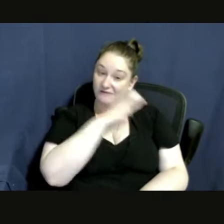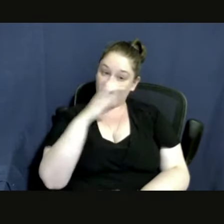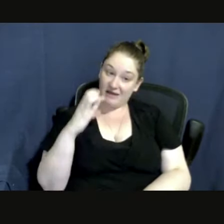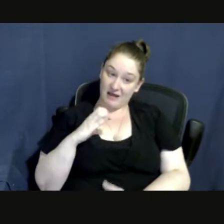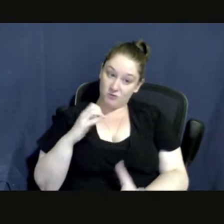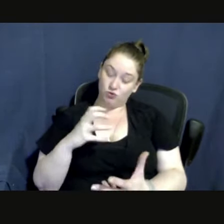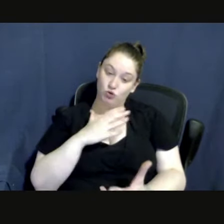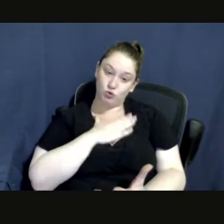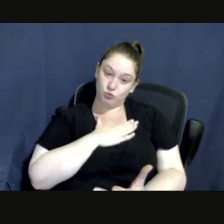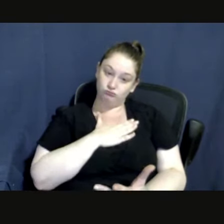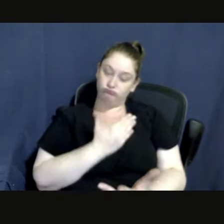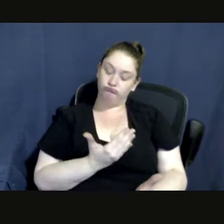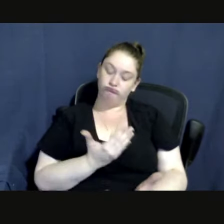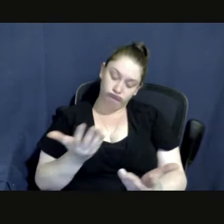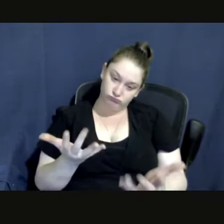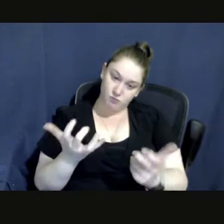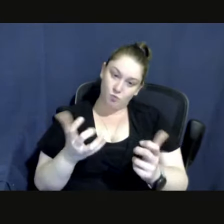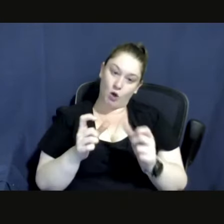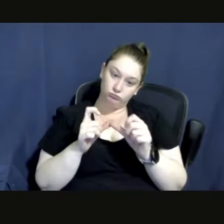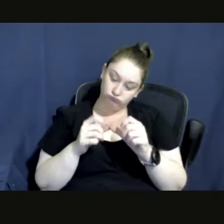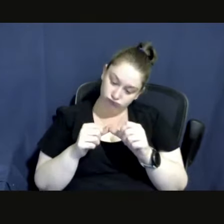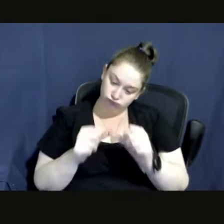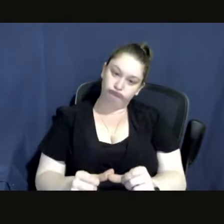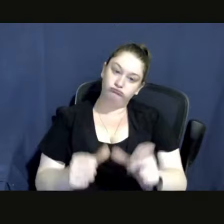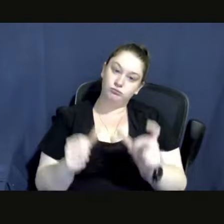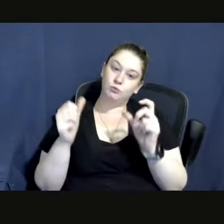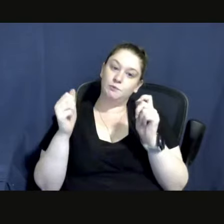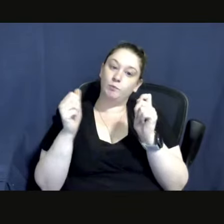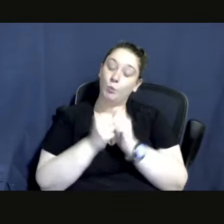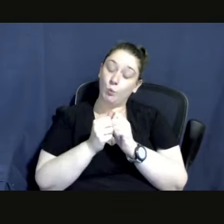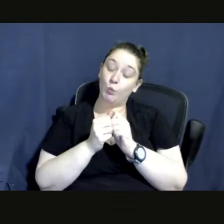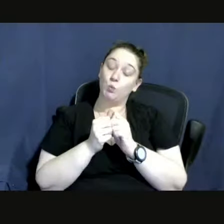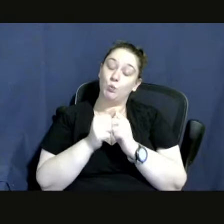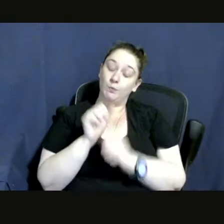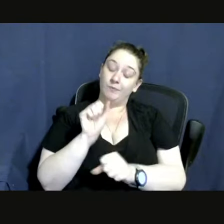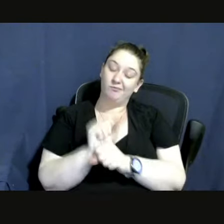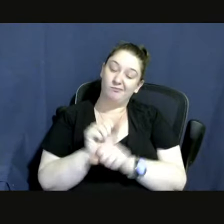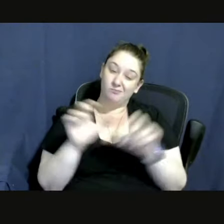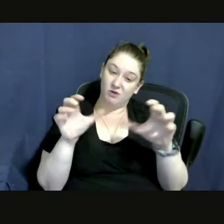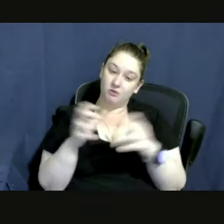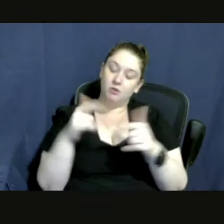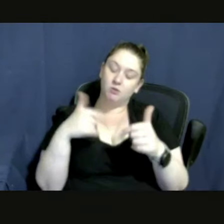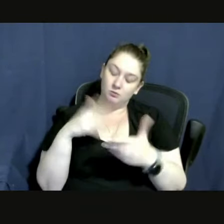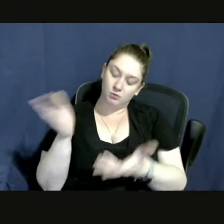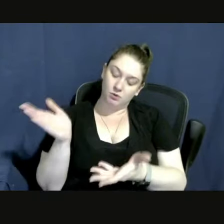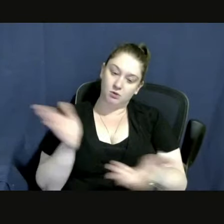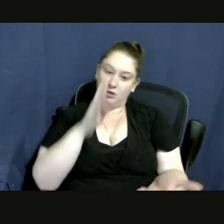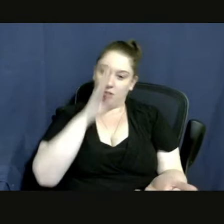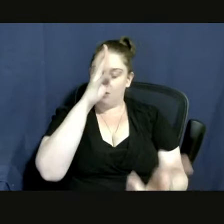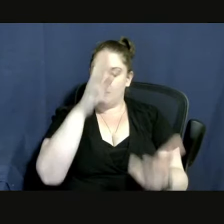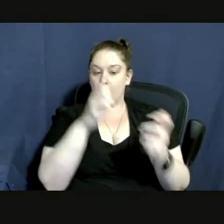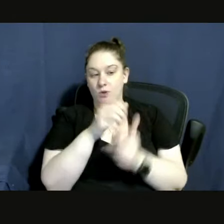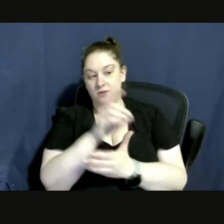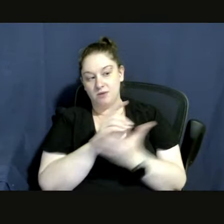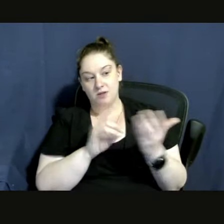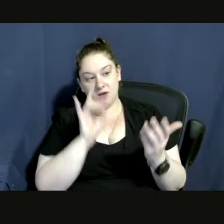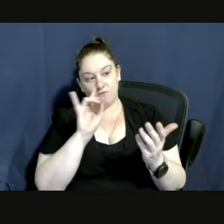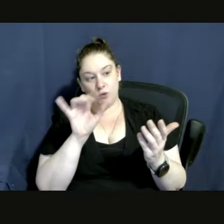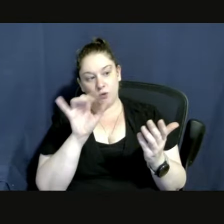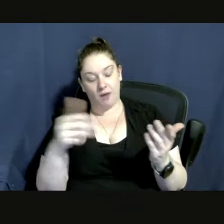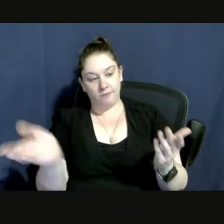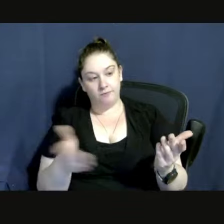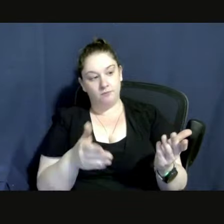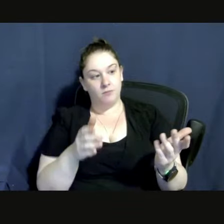pressing forward with a task force, we can come forward with a design for that task force and you know,